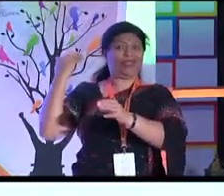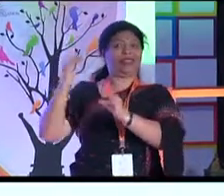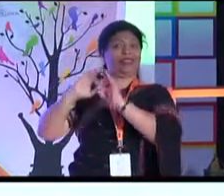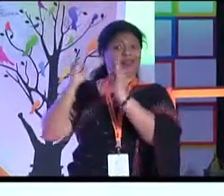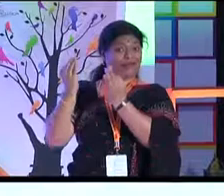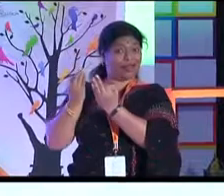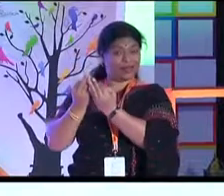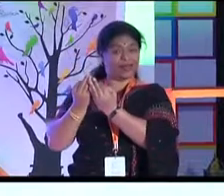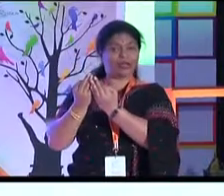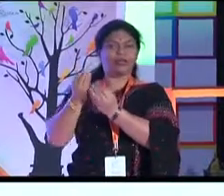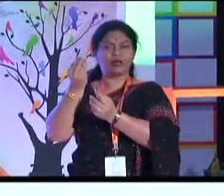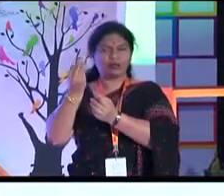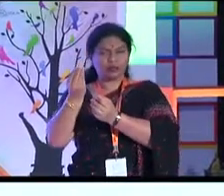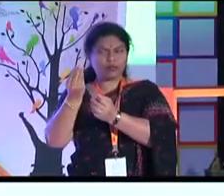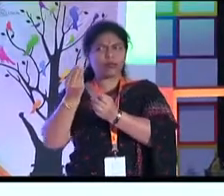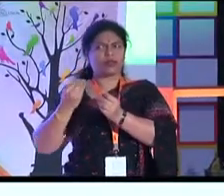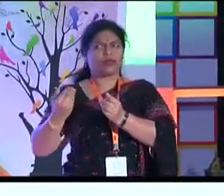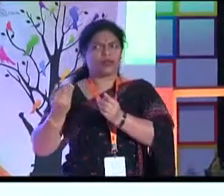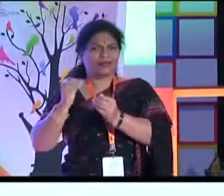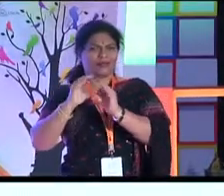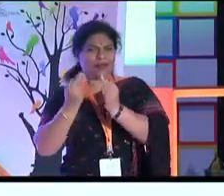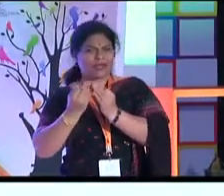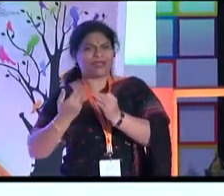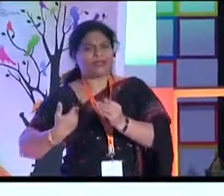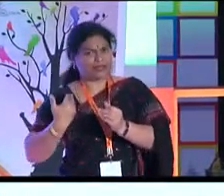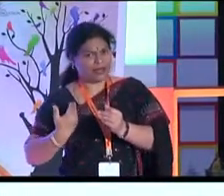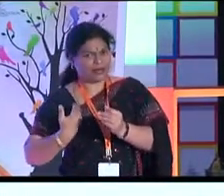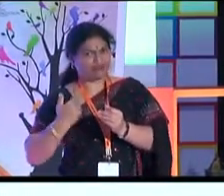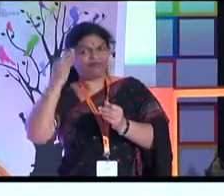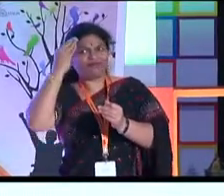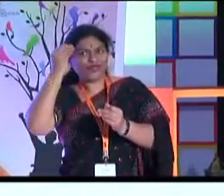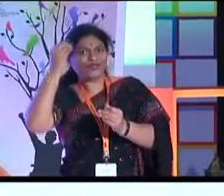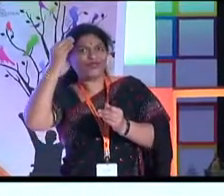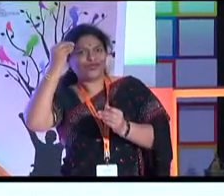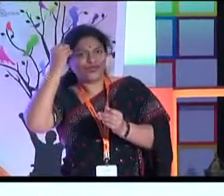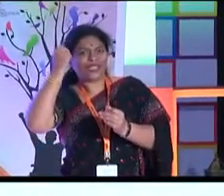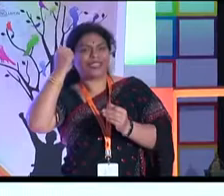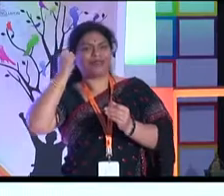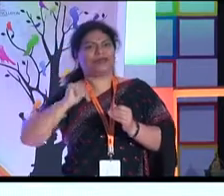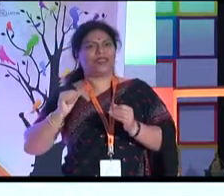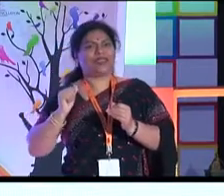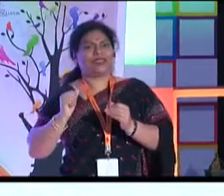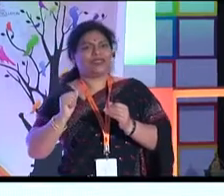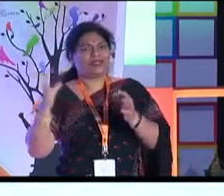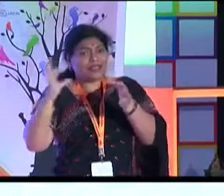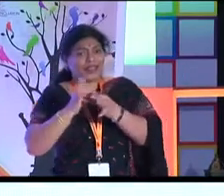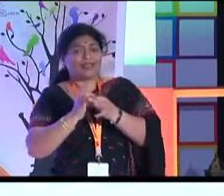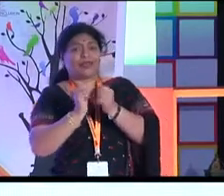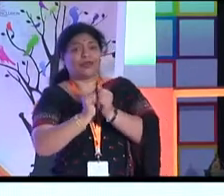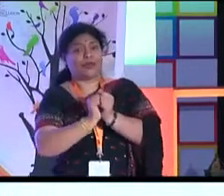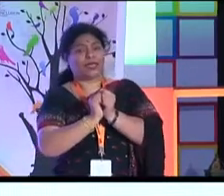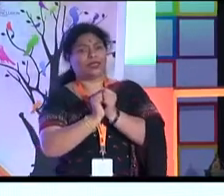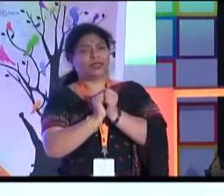and in some cases actually younger, when it comes to Parkinson's, is afflicted with this.